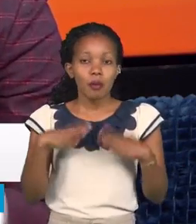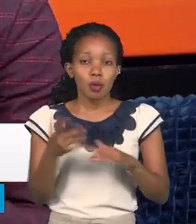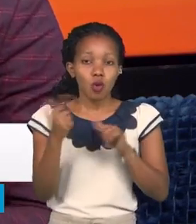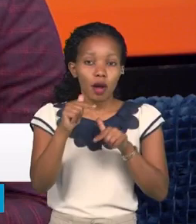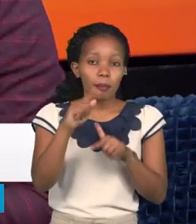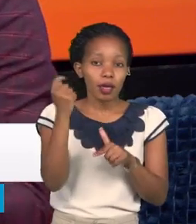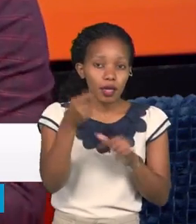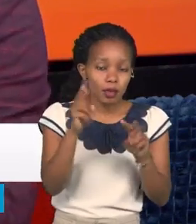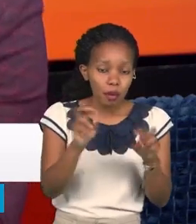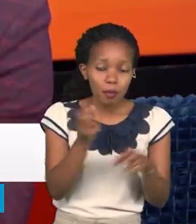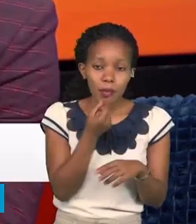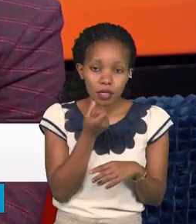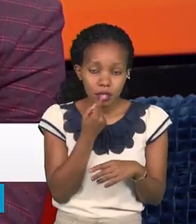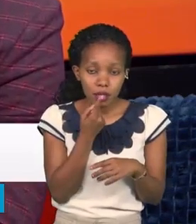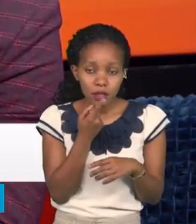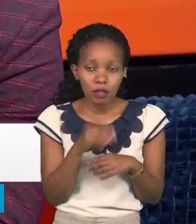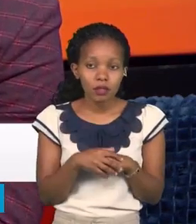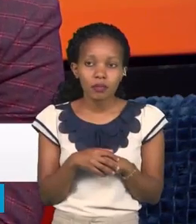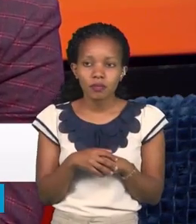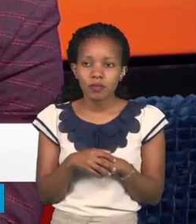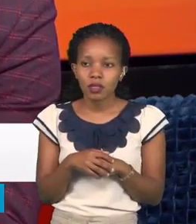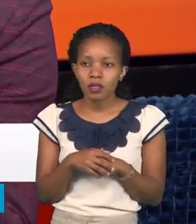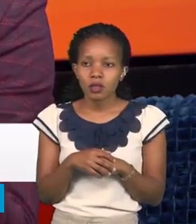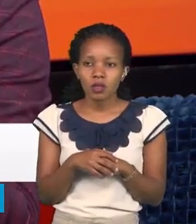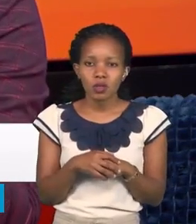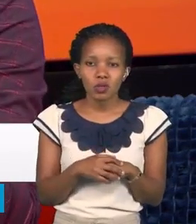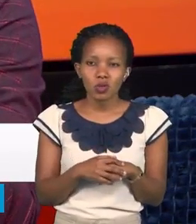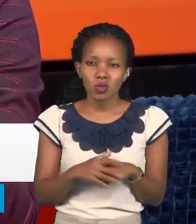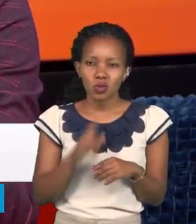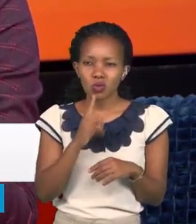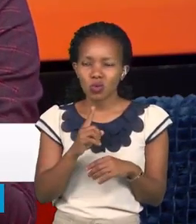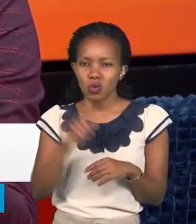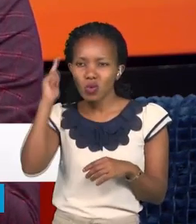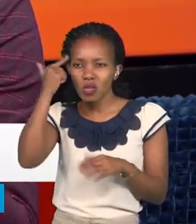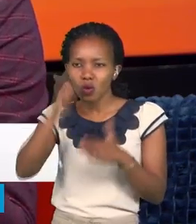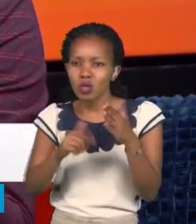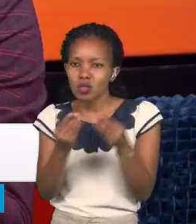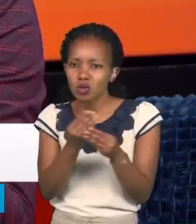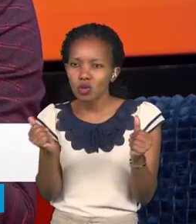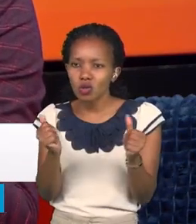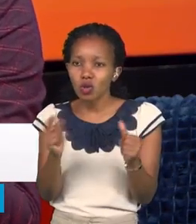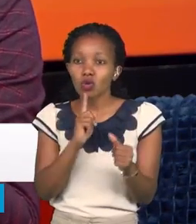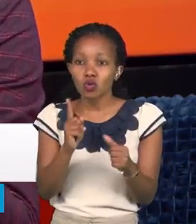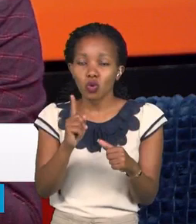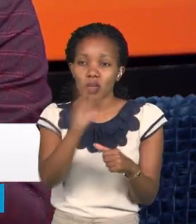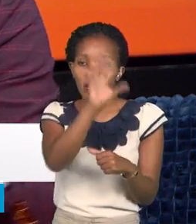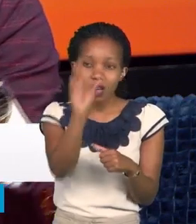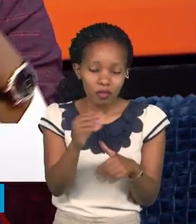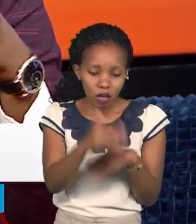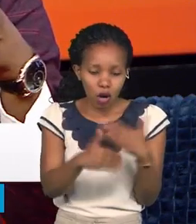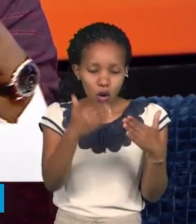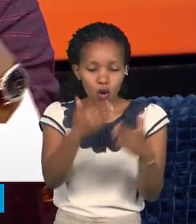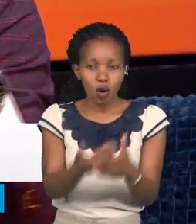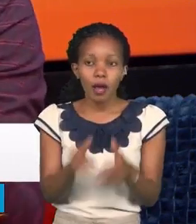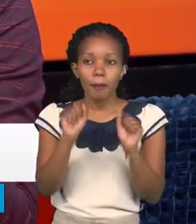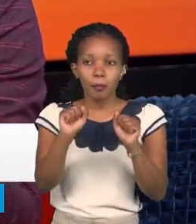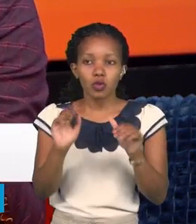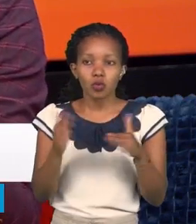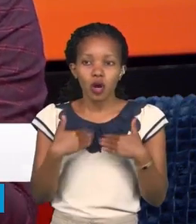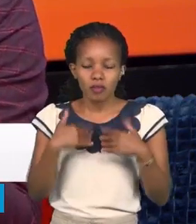seek medication. Yeah. Yeah. Maybe what do you think should be the overall solution so that even in Africa as a whole, mm-hmm. we can